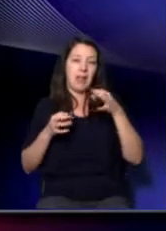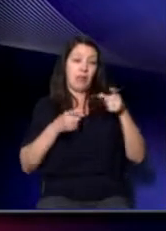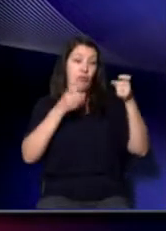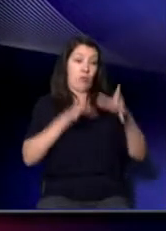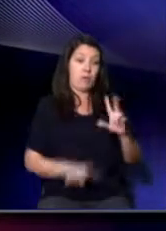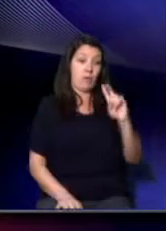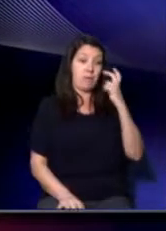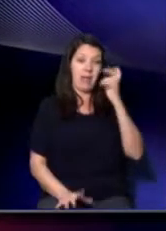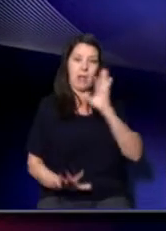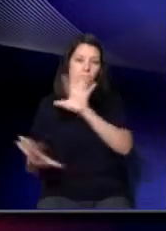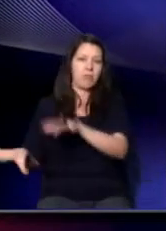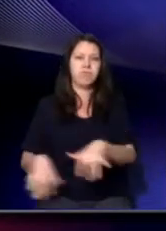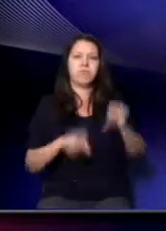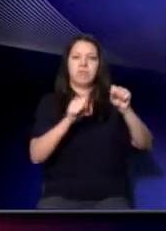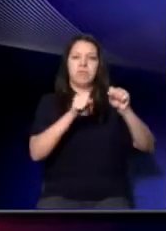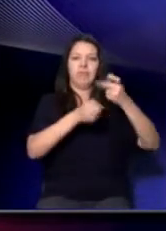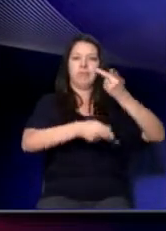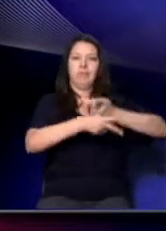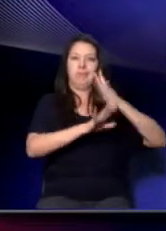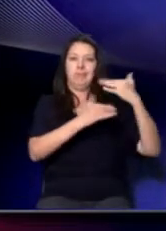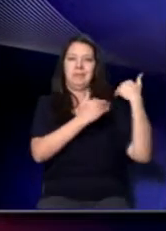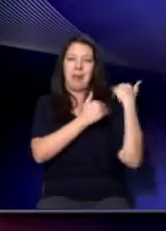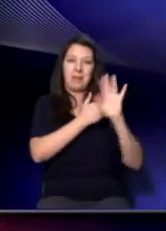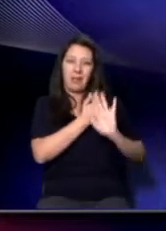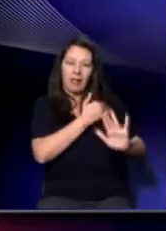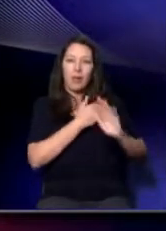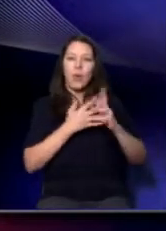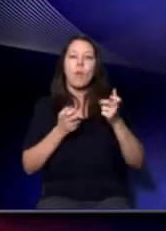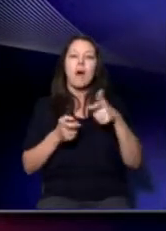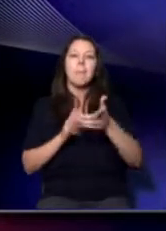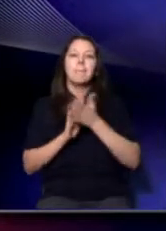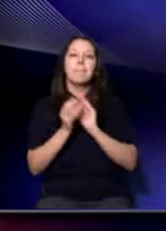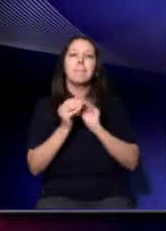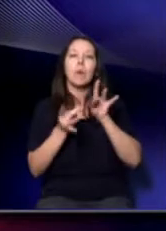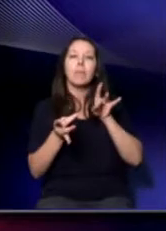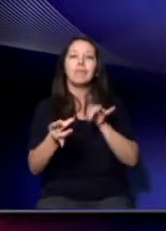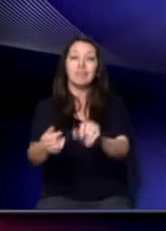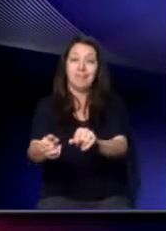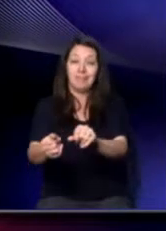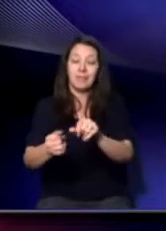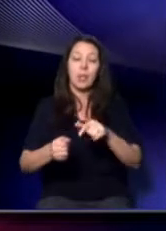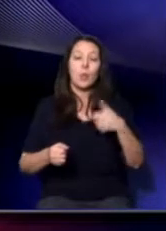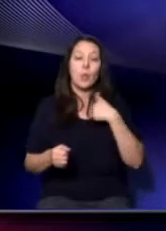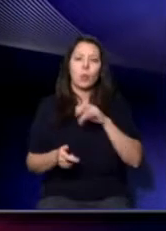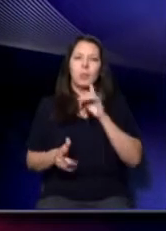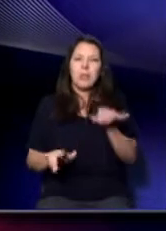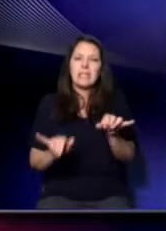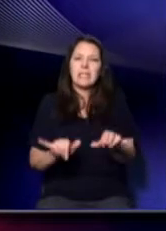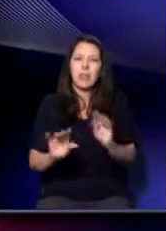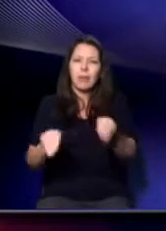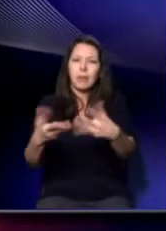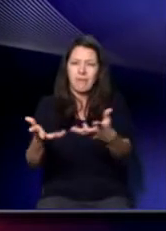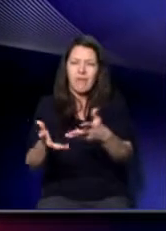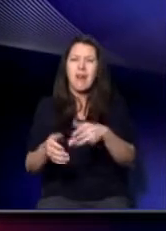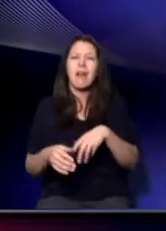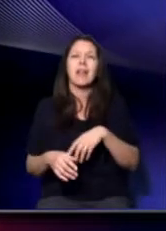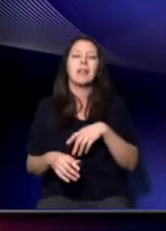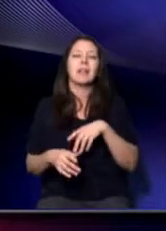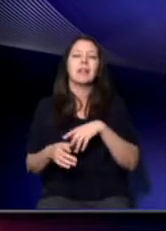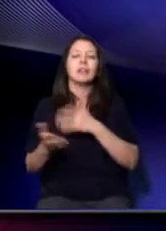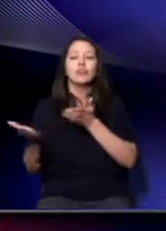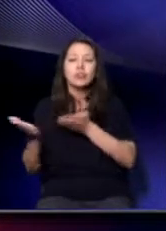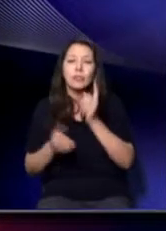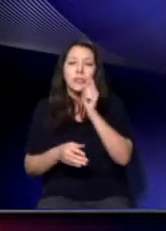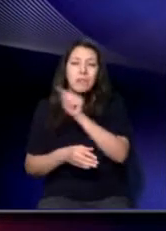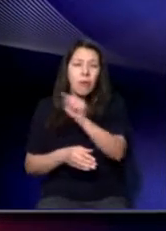figure out how we can streamline in a way that we continue to provide the high tech and the